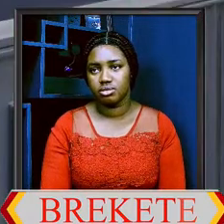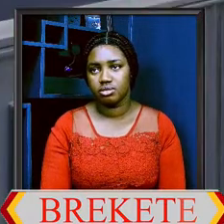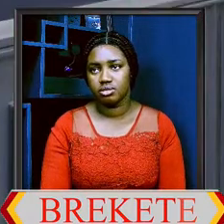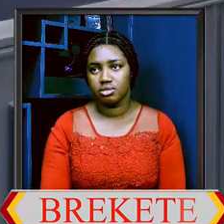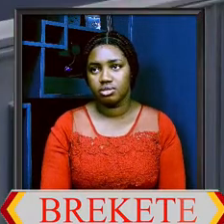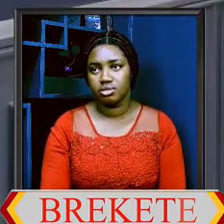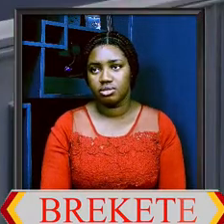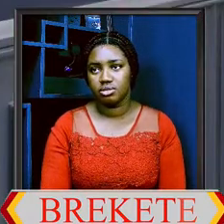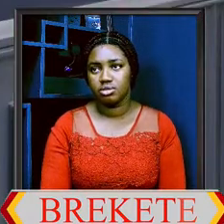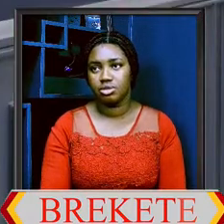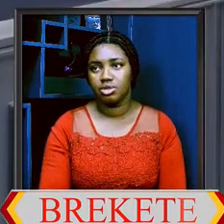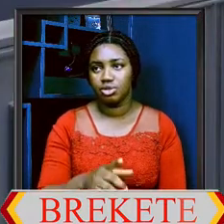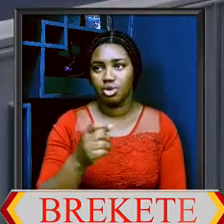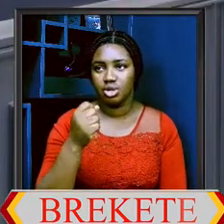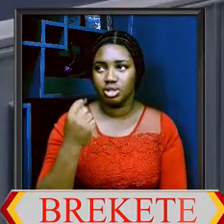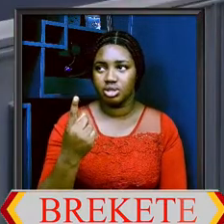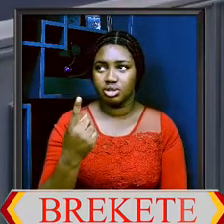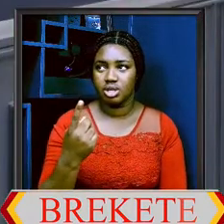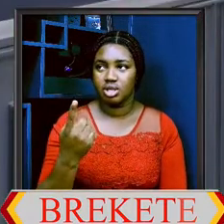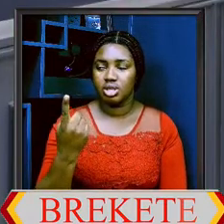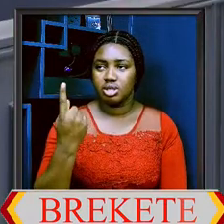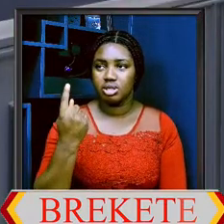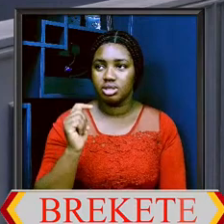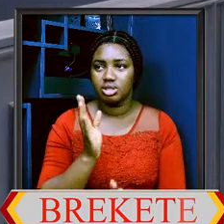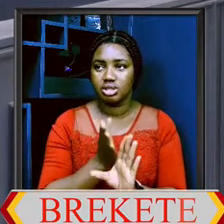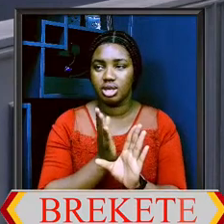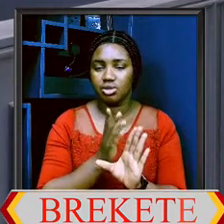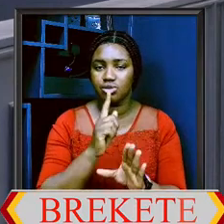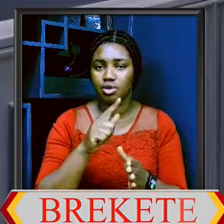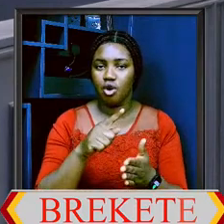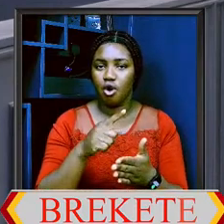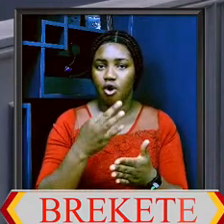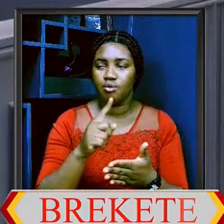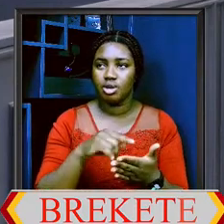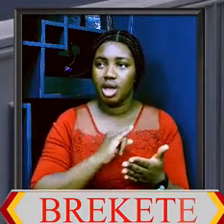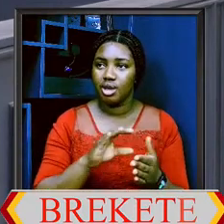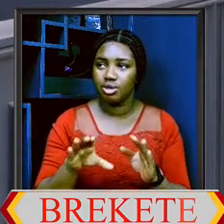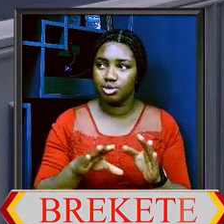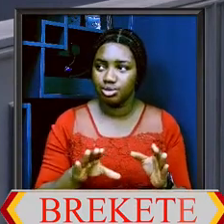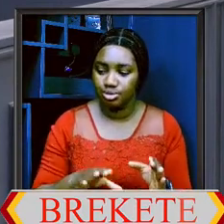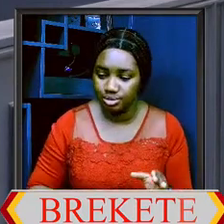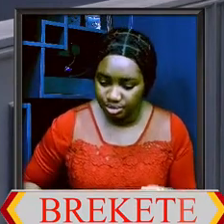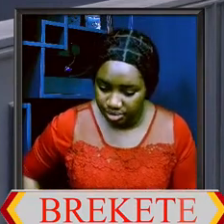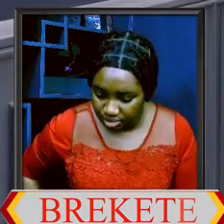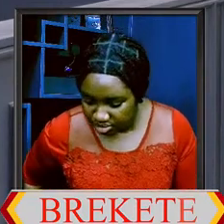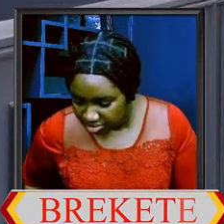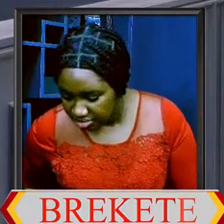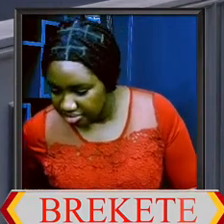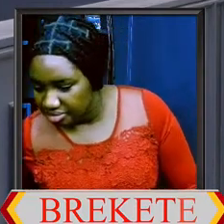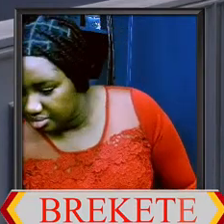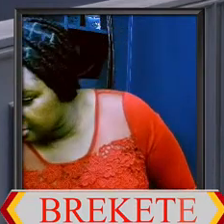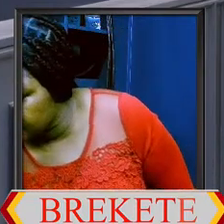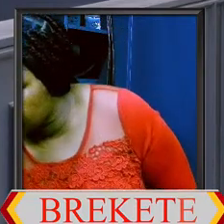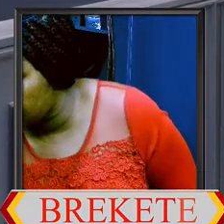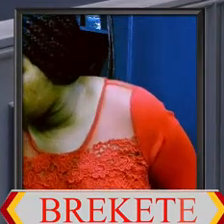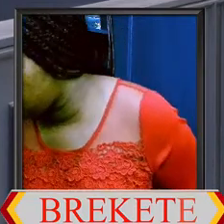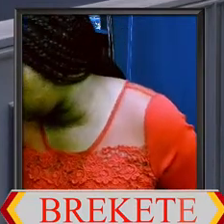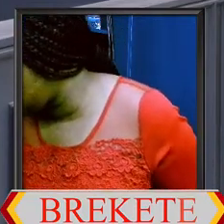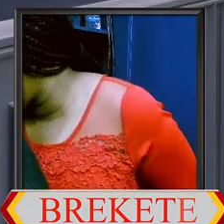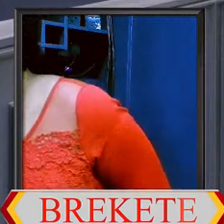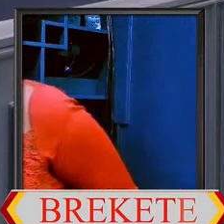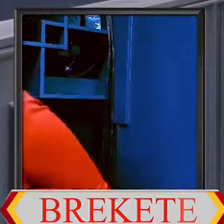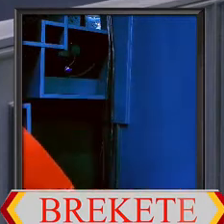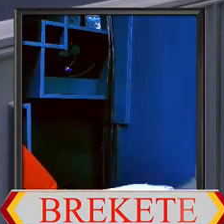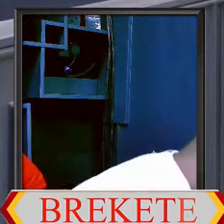trouble when I understand the psychology of what I do sir he looked dramatic he look like say a